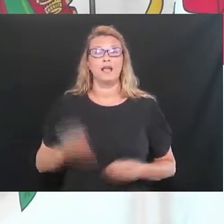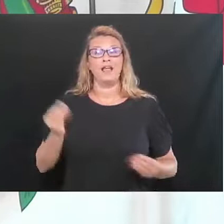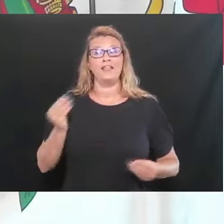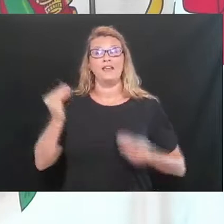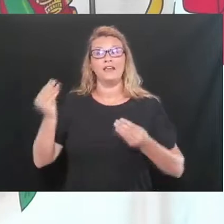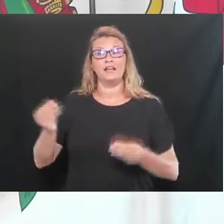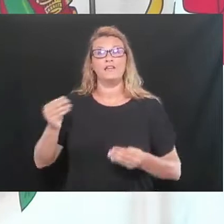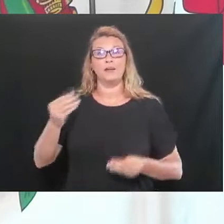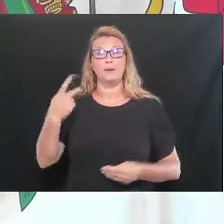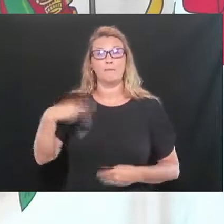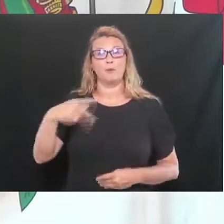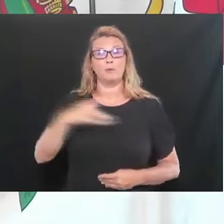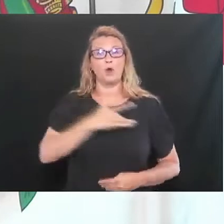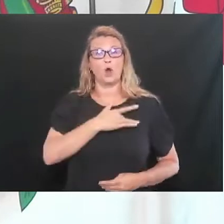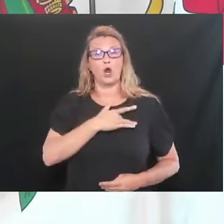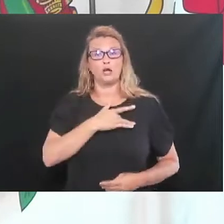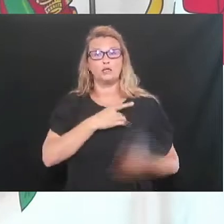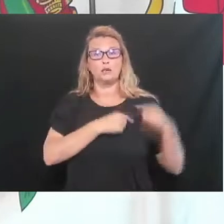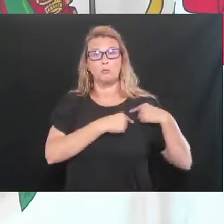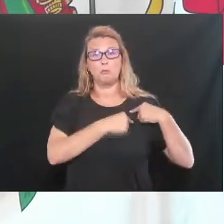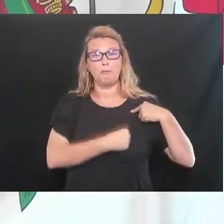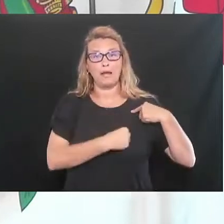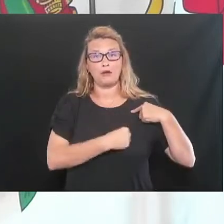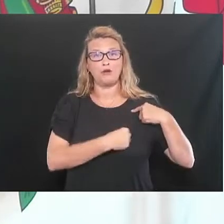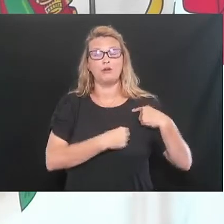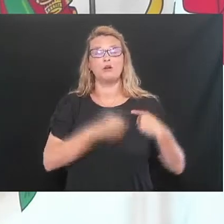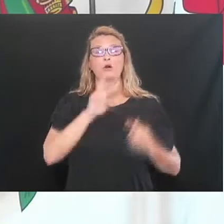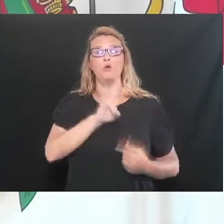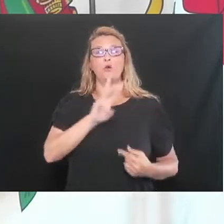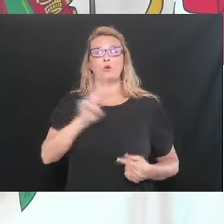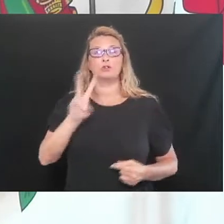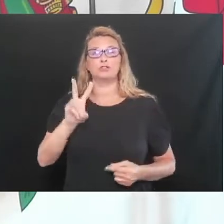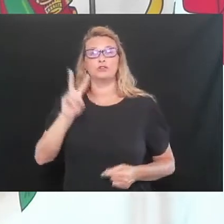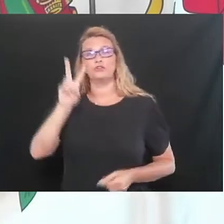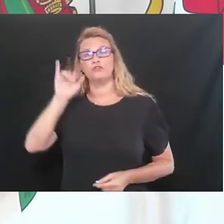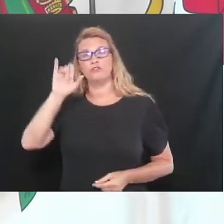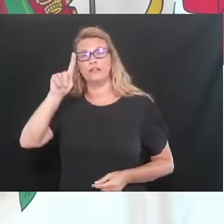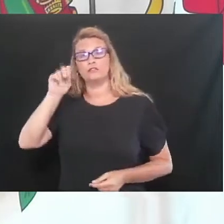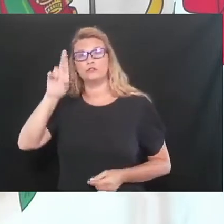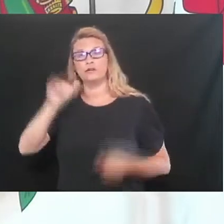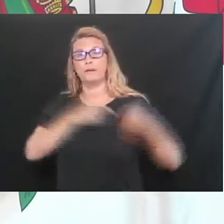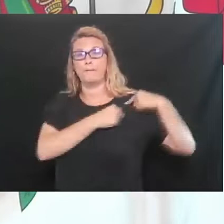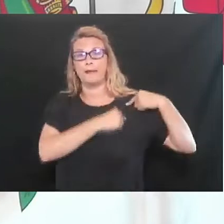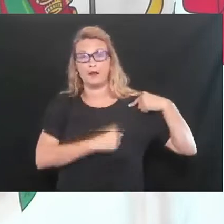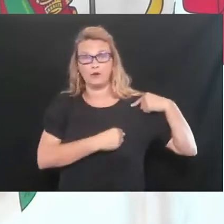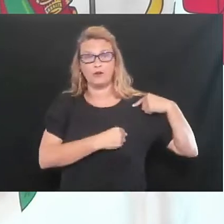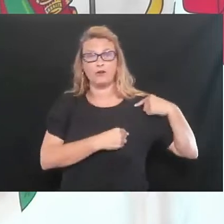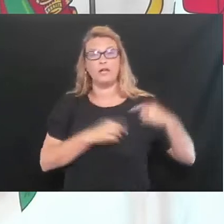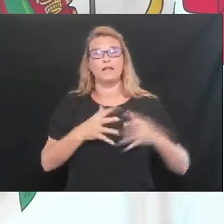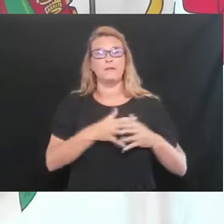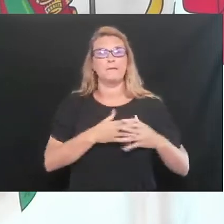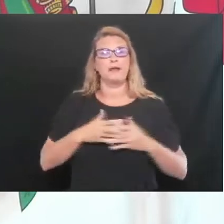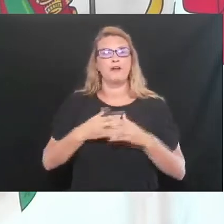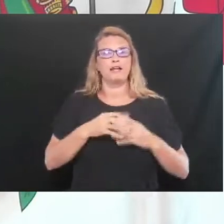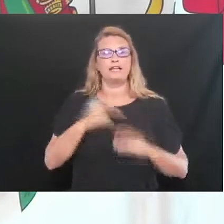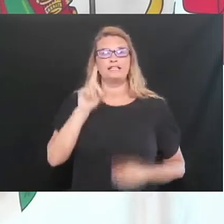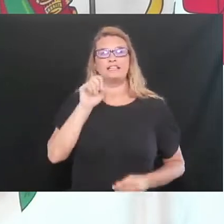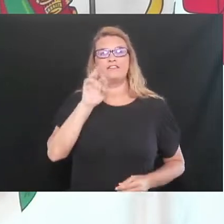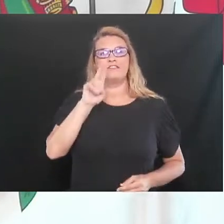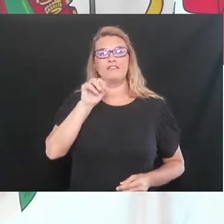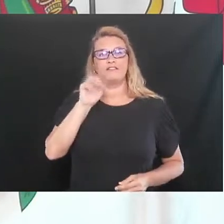Heart, the World War II Victory Medal, and the American Defense Medal.